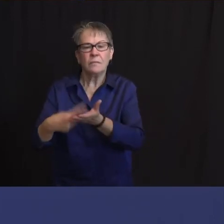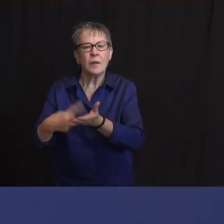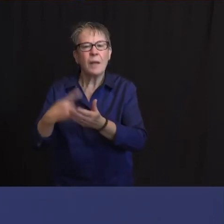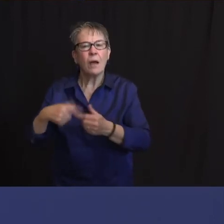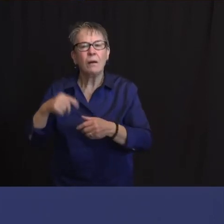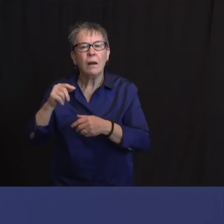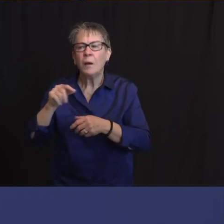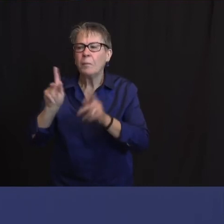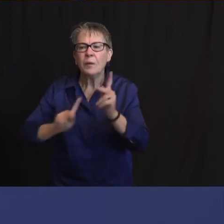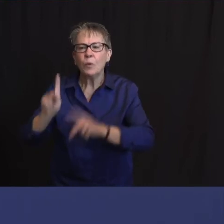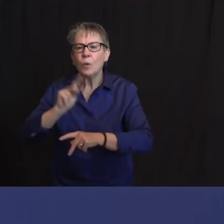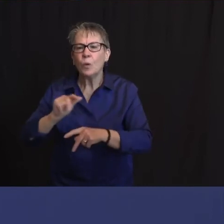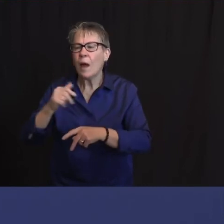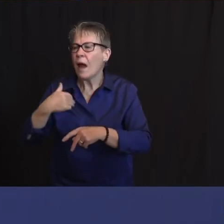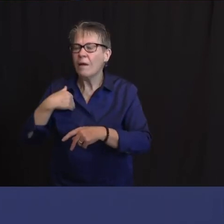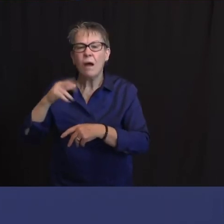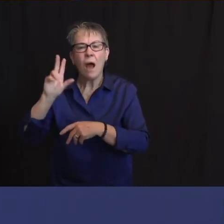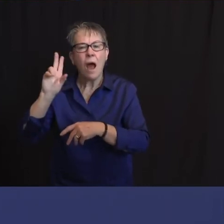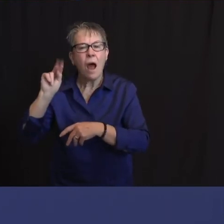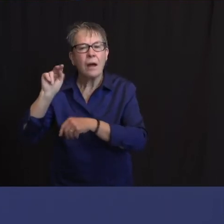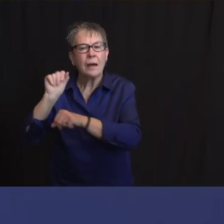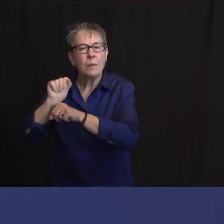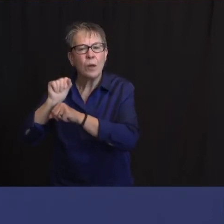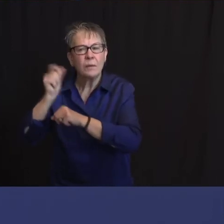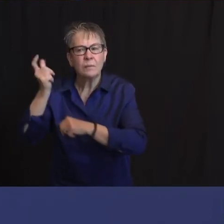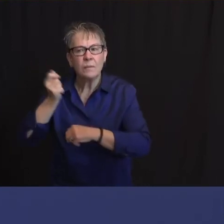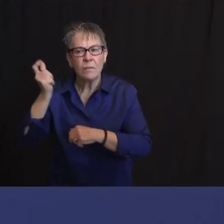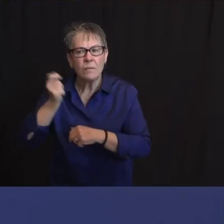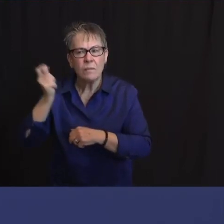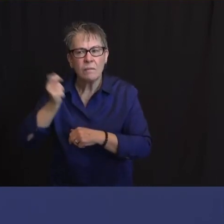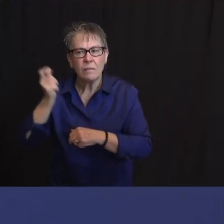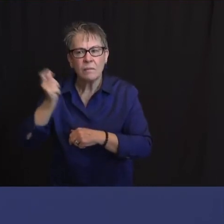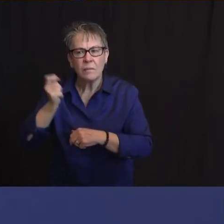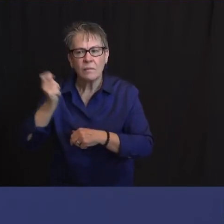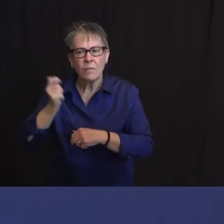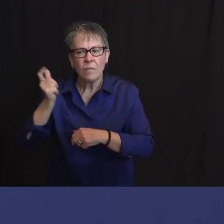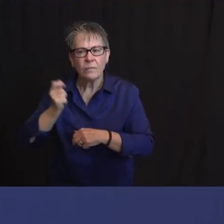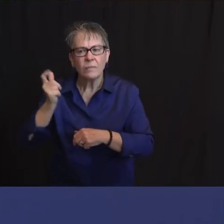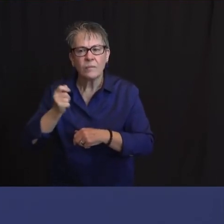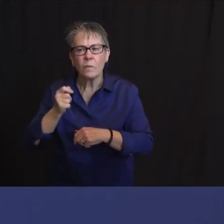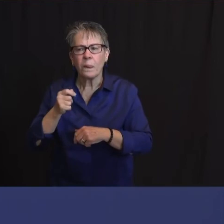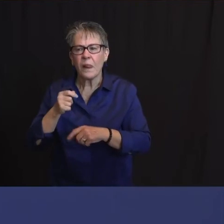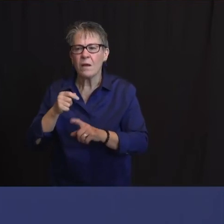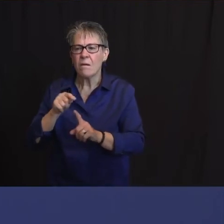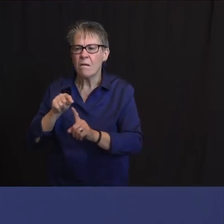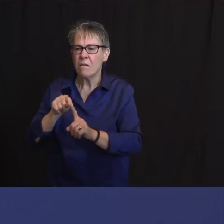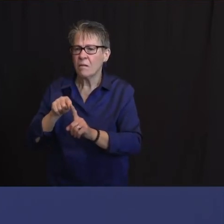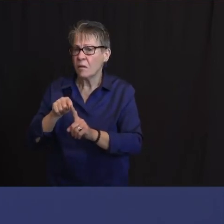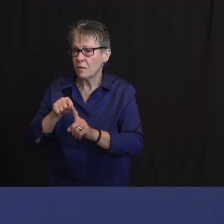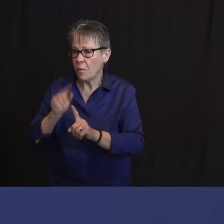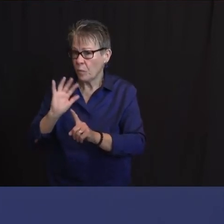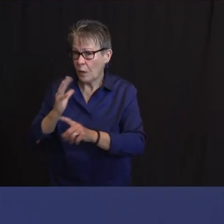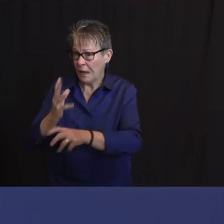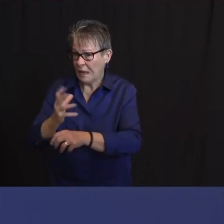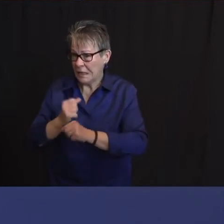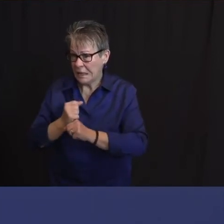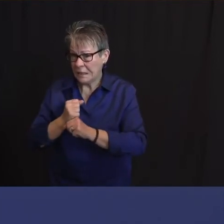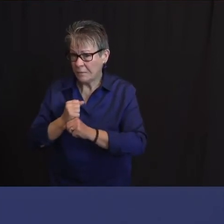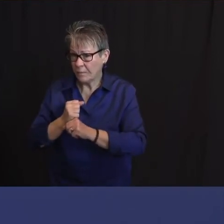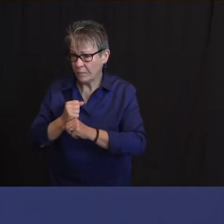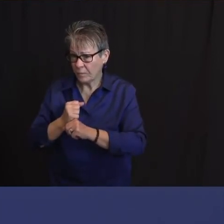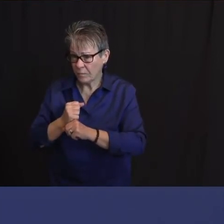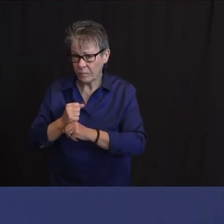or individuals, Mahan, can we get these from Dave, assuming that they have no problem with our knowing their identity? So